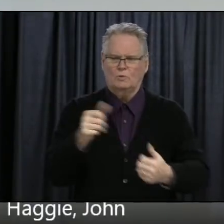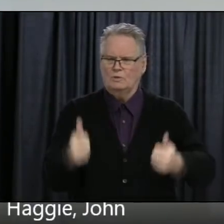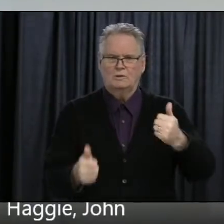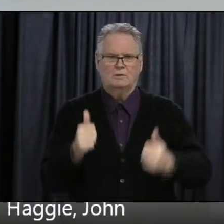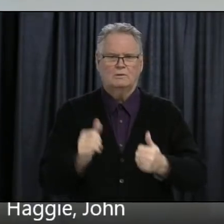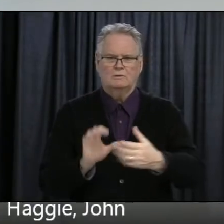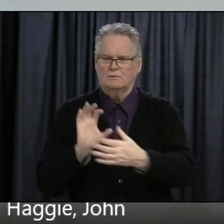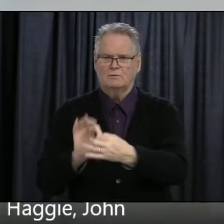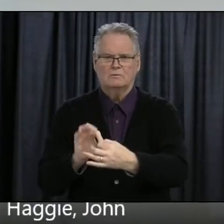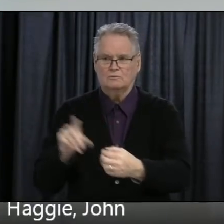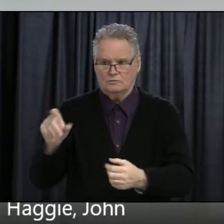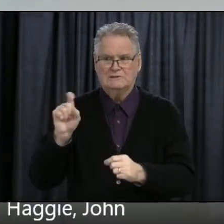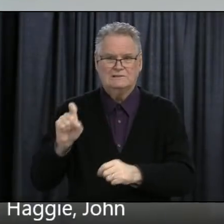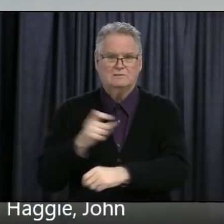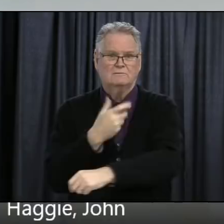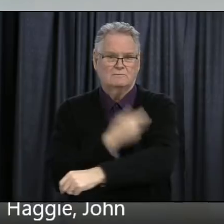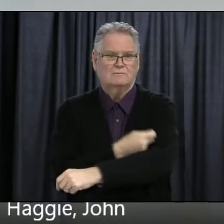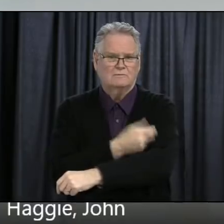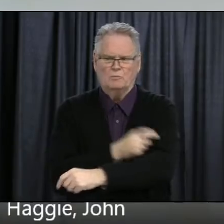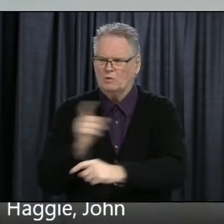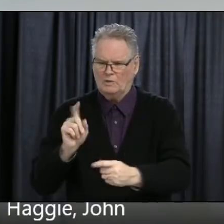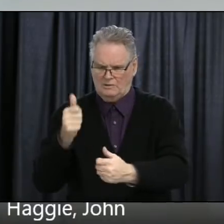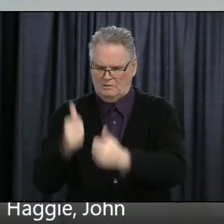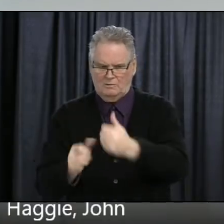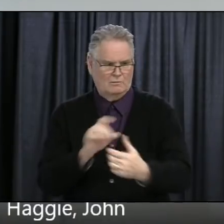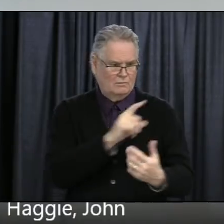staff rather than private staff?